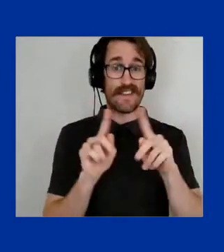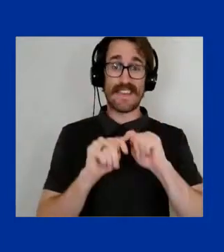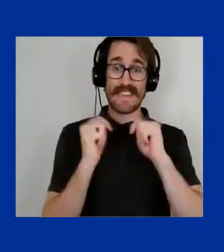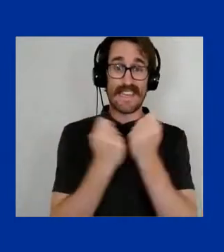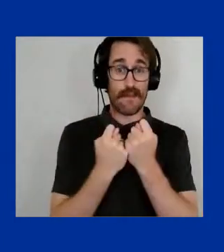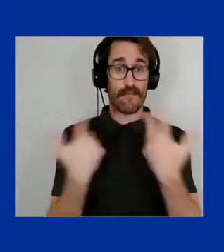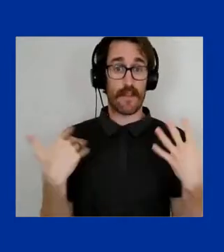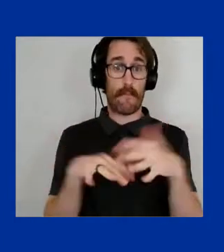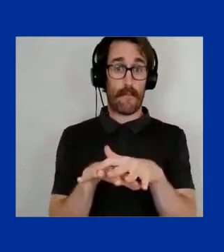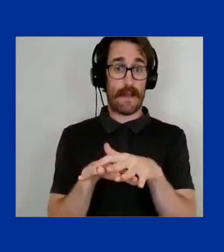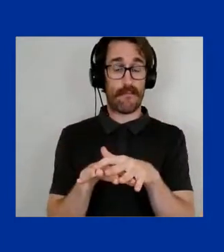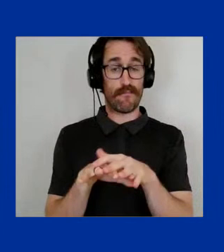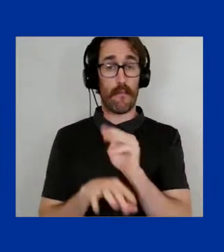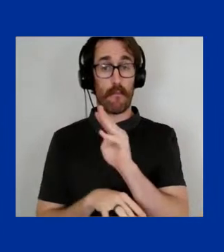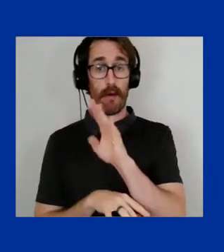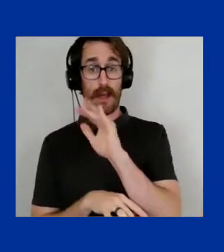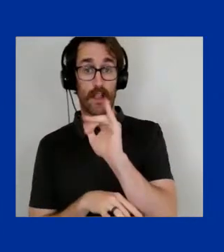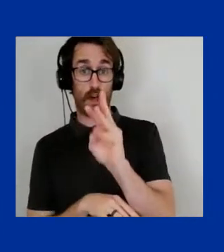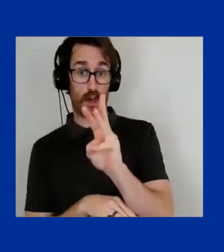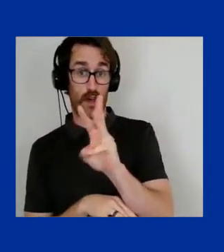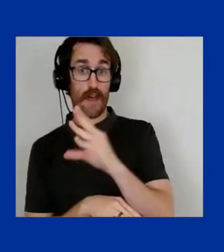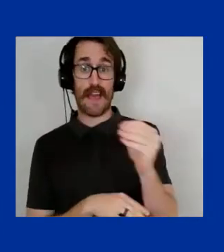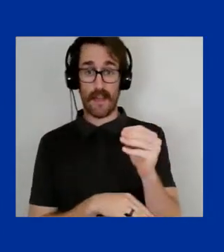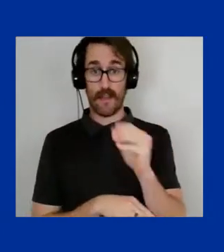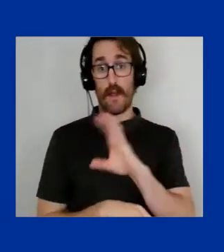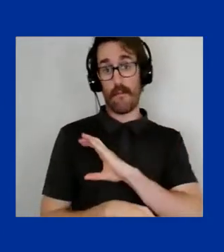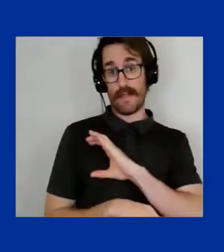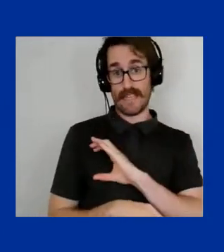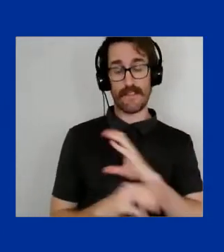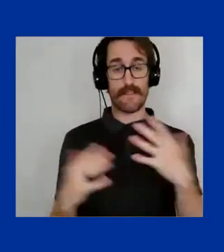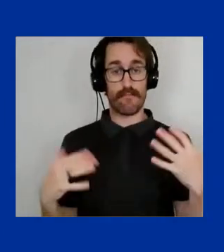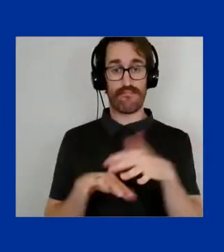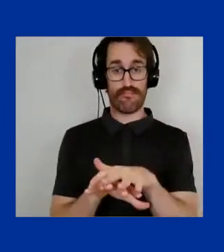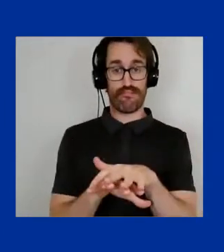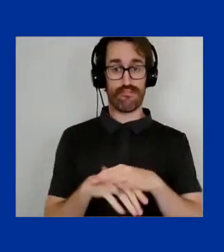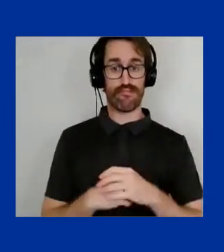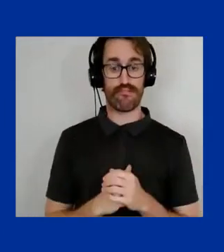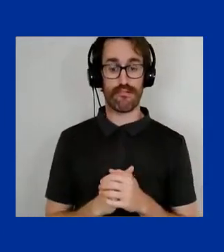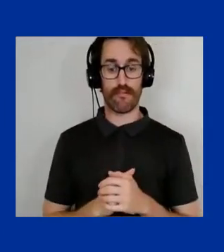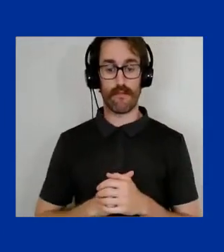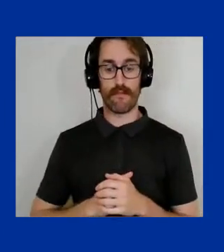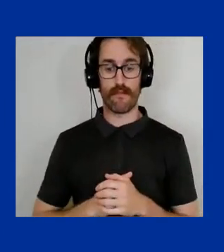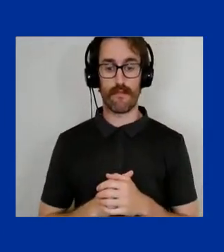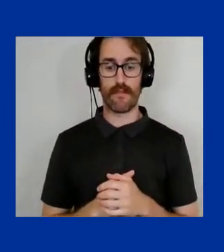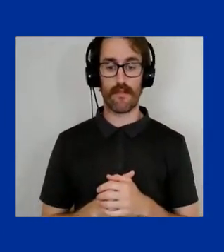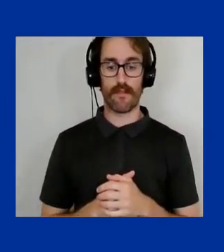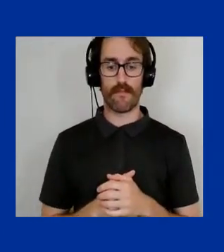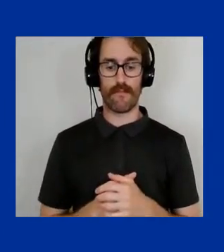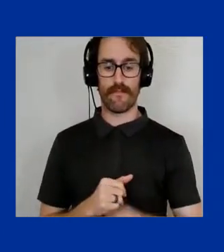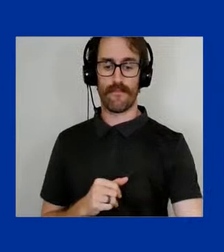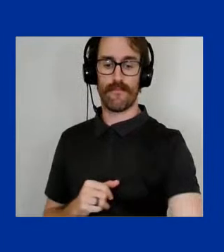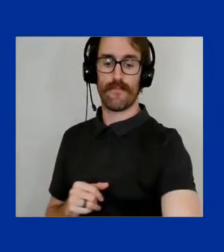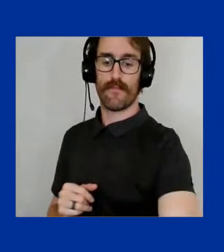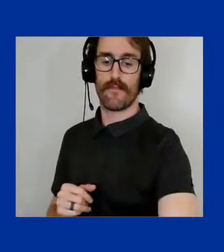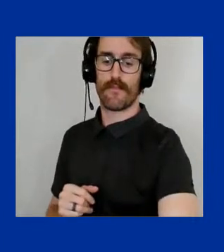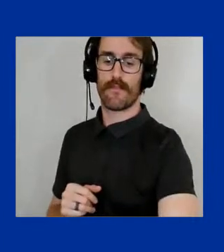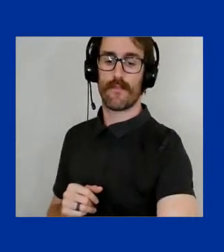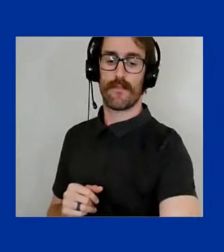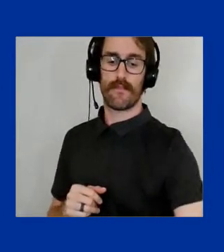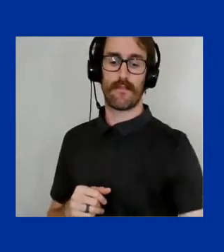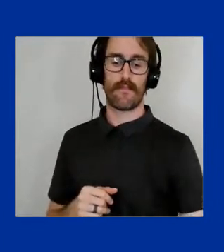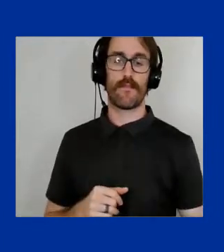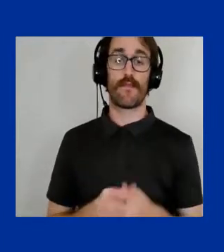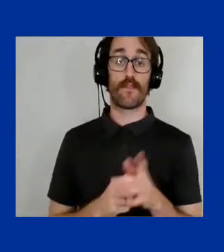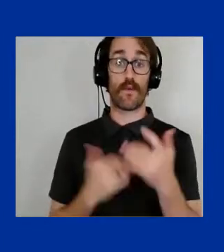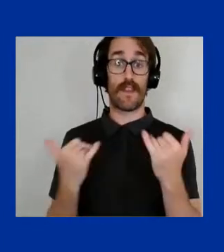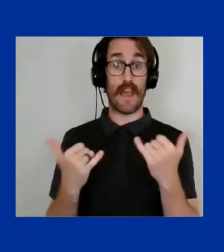NCC property and federal land, instead of bylaw doing that as well, which we were doing, the NCC is going to assume that